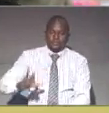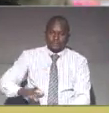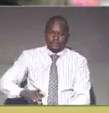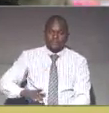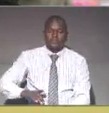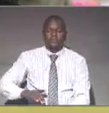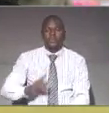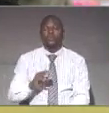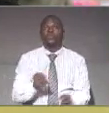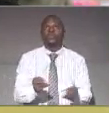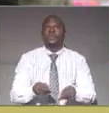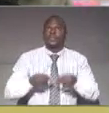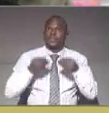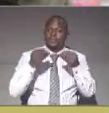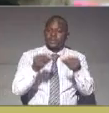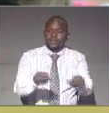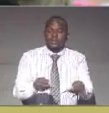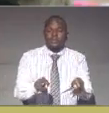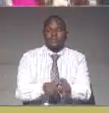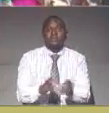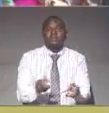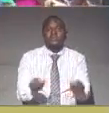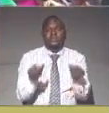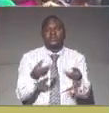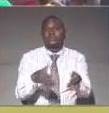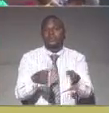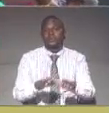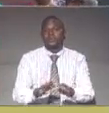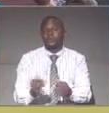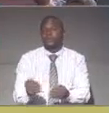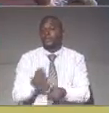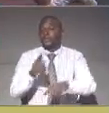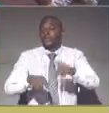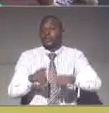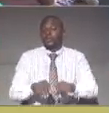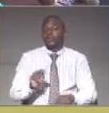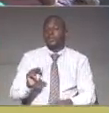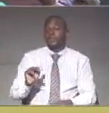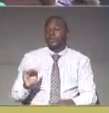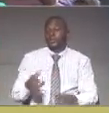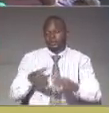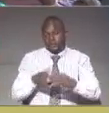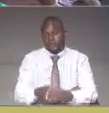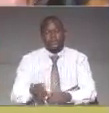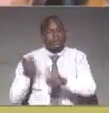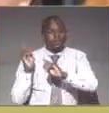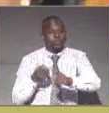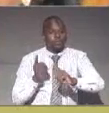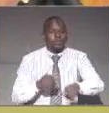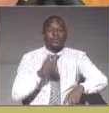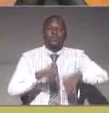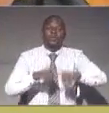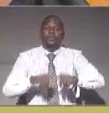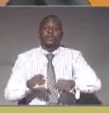and he who was given will always give. Different politicians from NRM party leadership lashed at politicians who